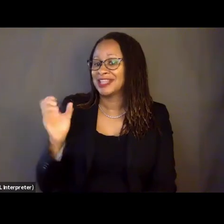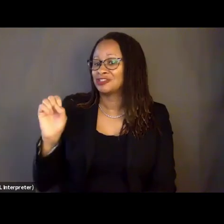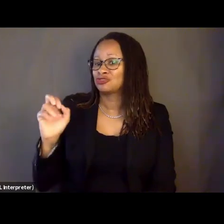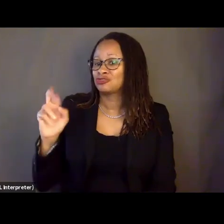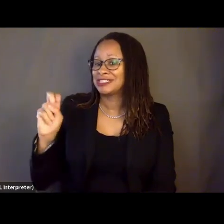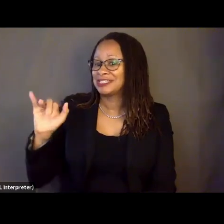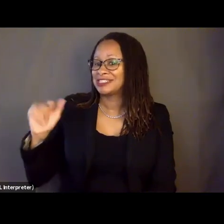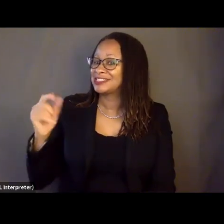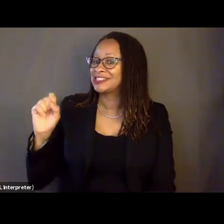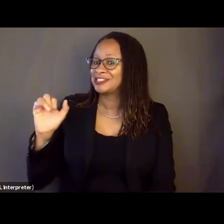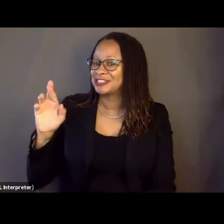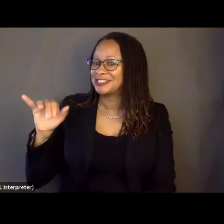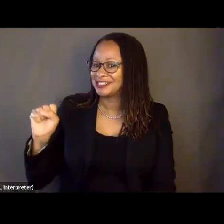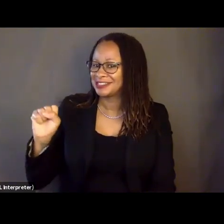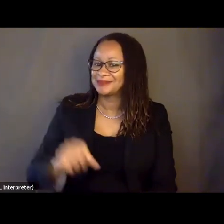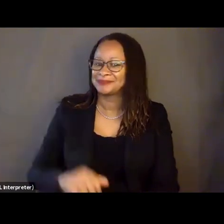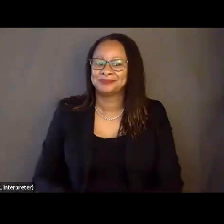documentary.org/screening series.